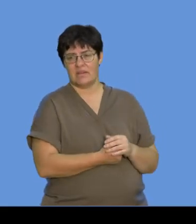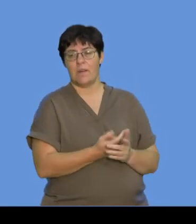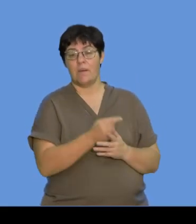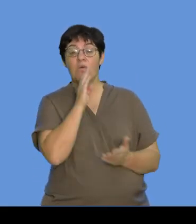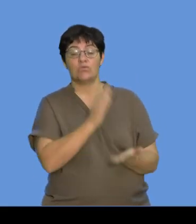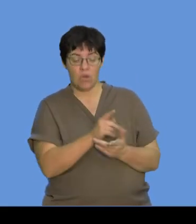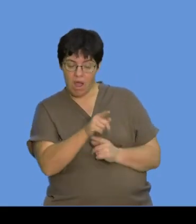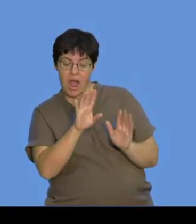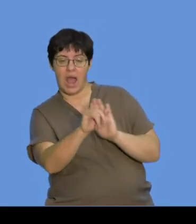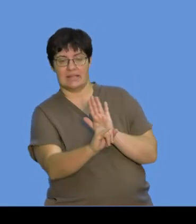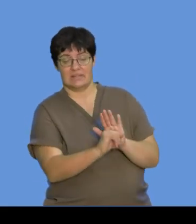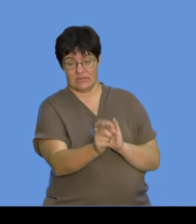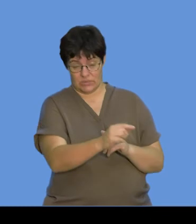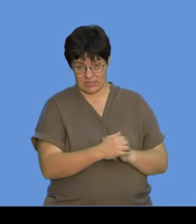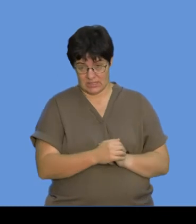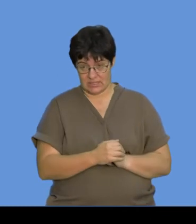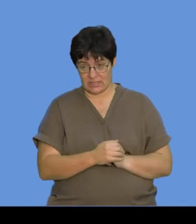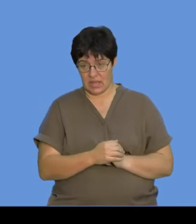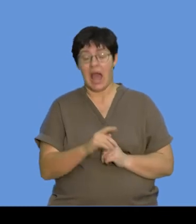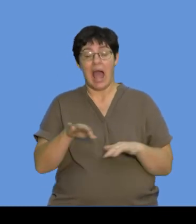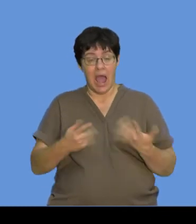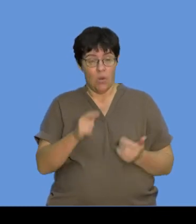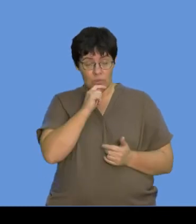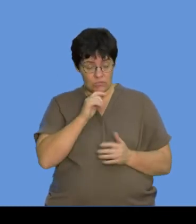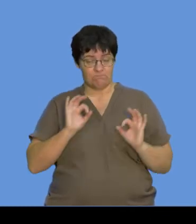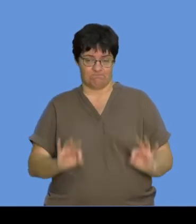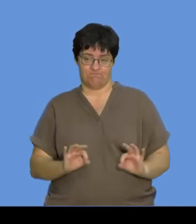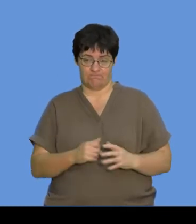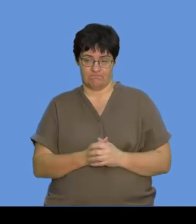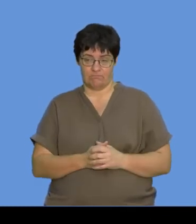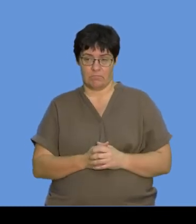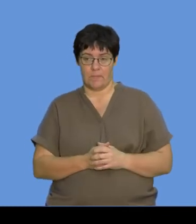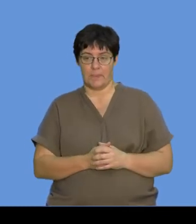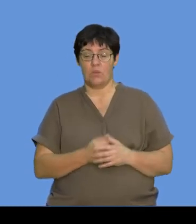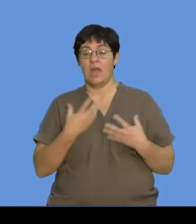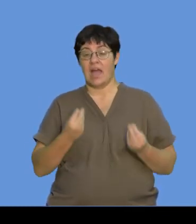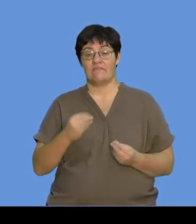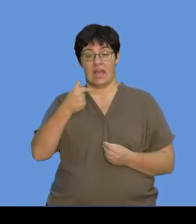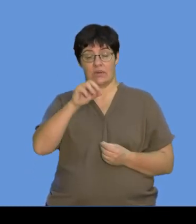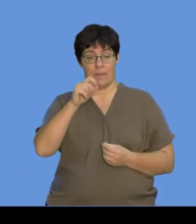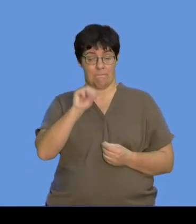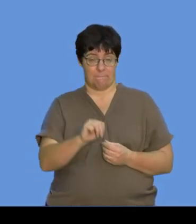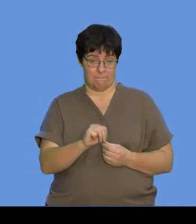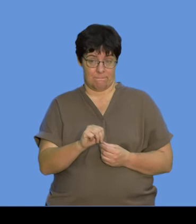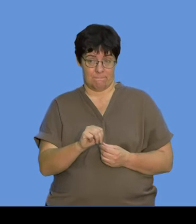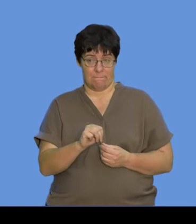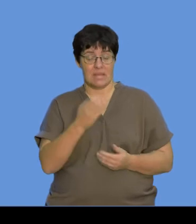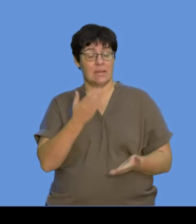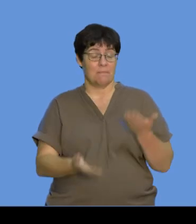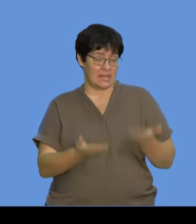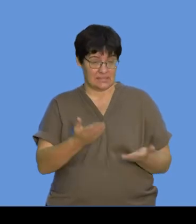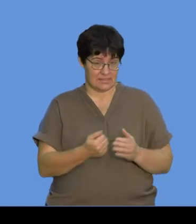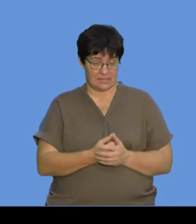you in your data sheet. Make sure that you can identify it and as well as use it appropriately. So if we have got